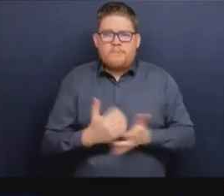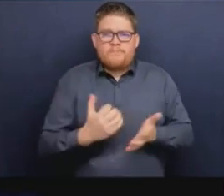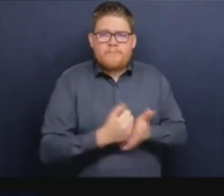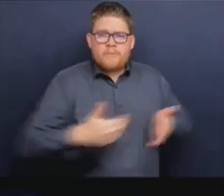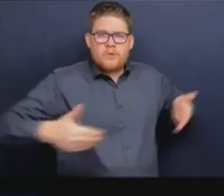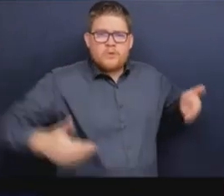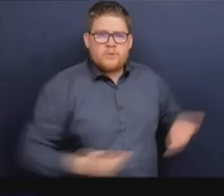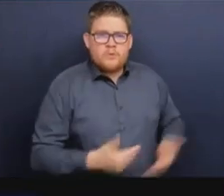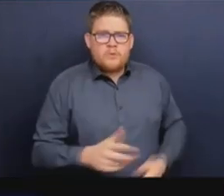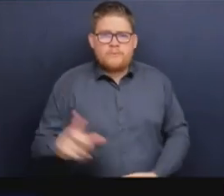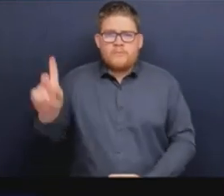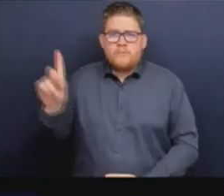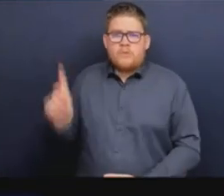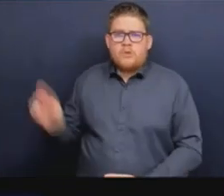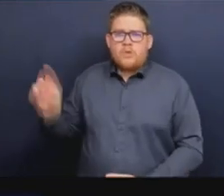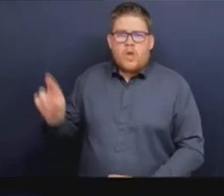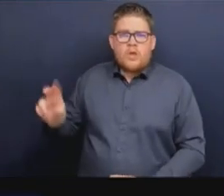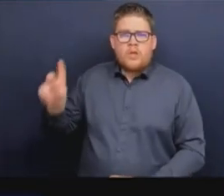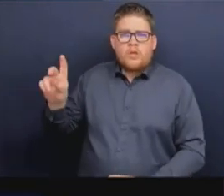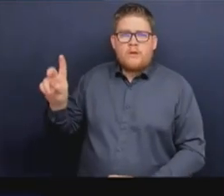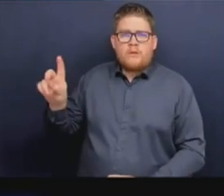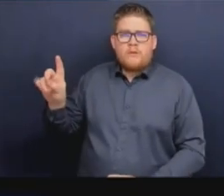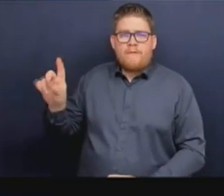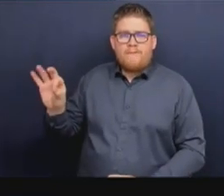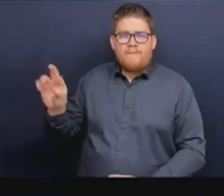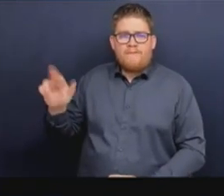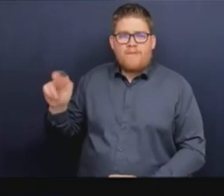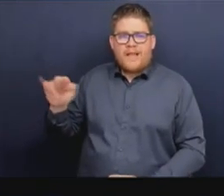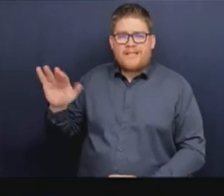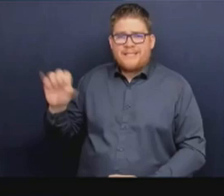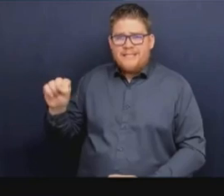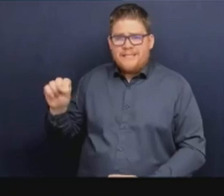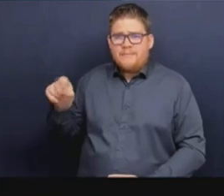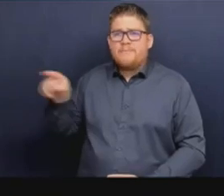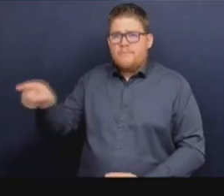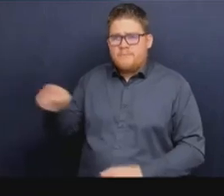in British Columbia. Dr. June Francis.